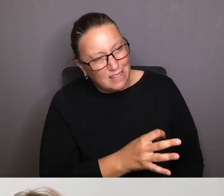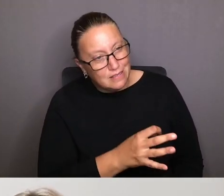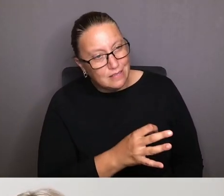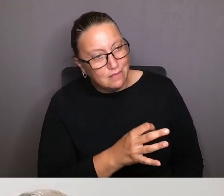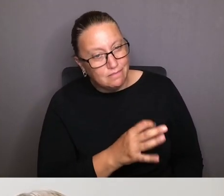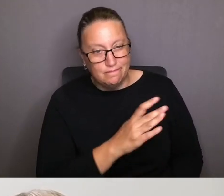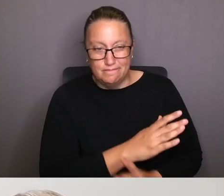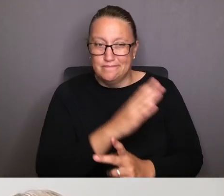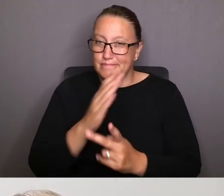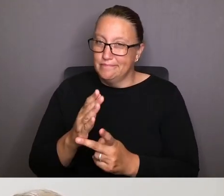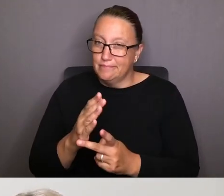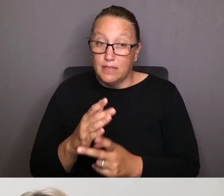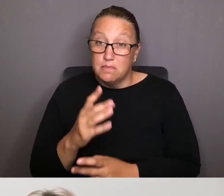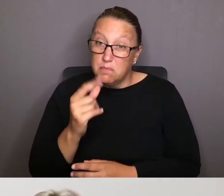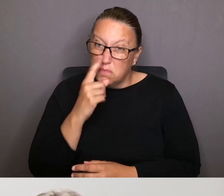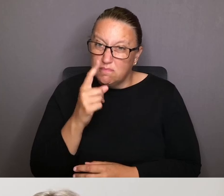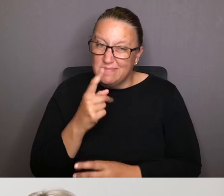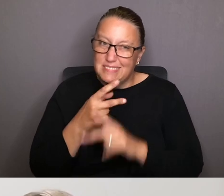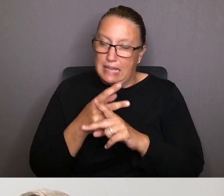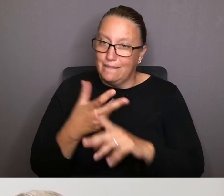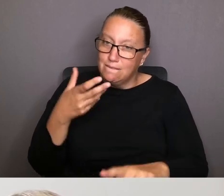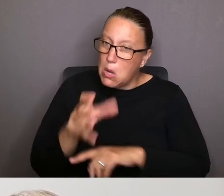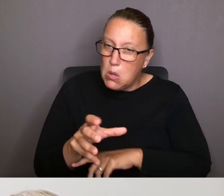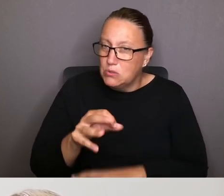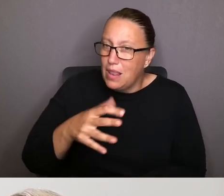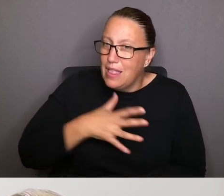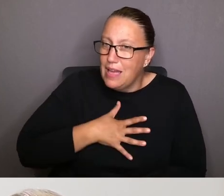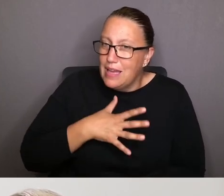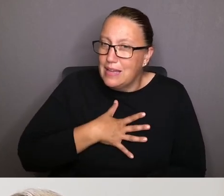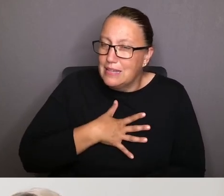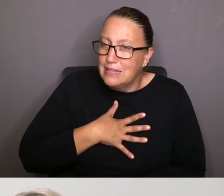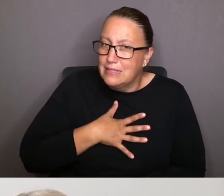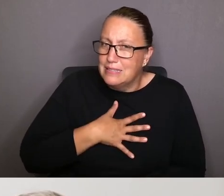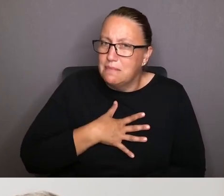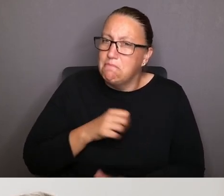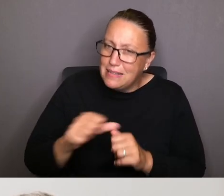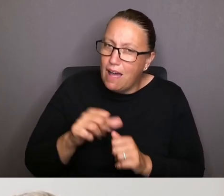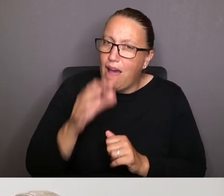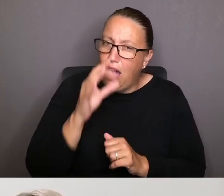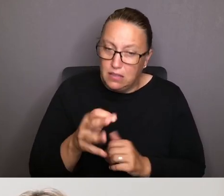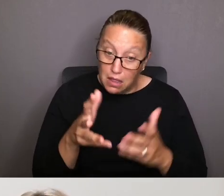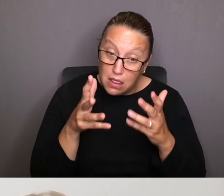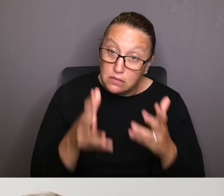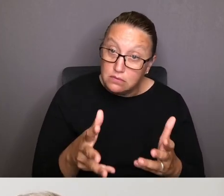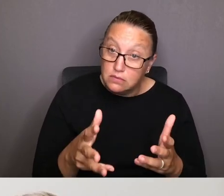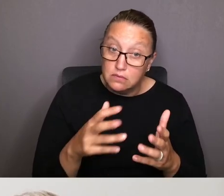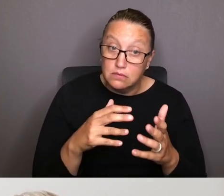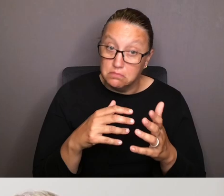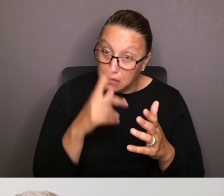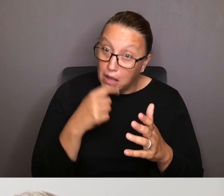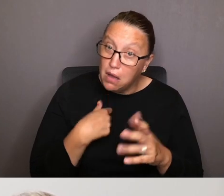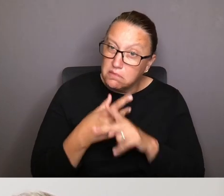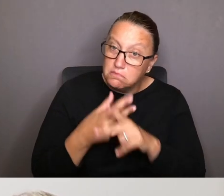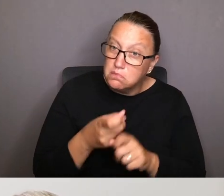not making assumptions around people's bodies, but also through to more serious issues like sexual assault. People need to